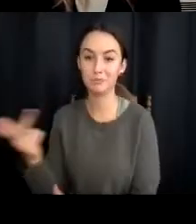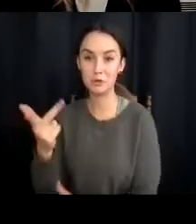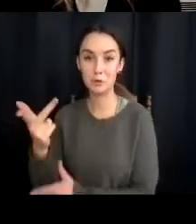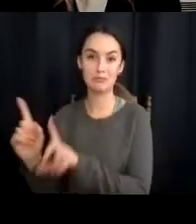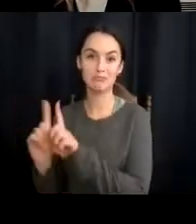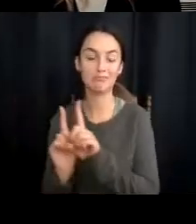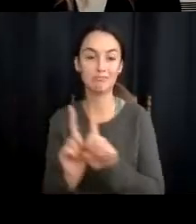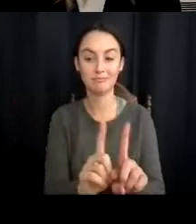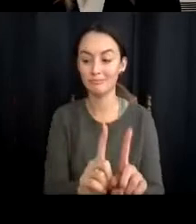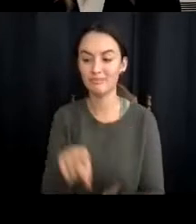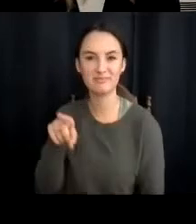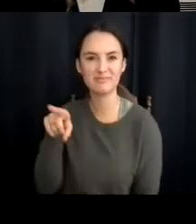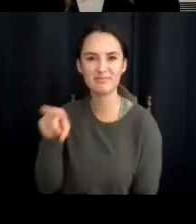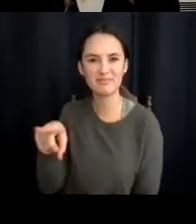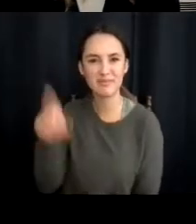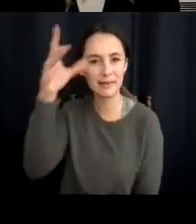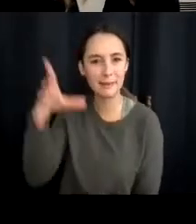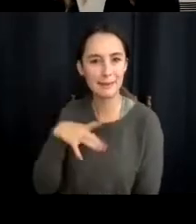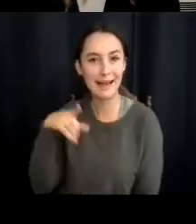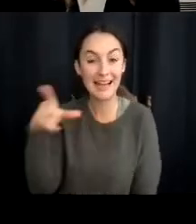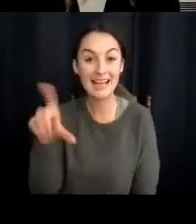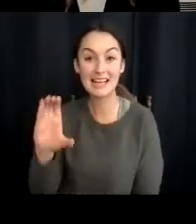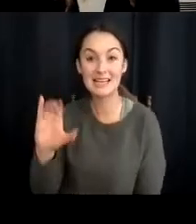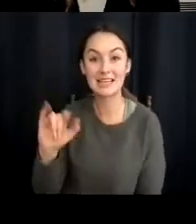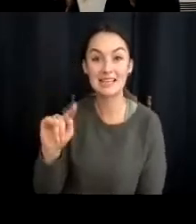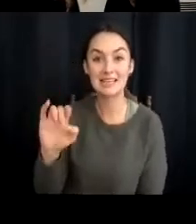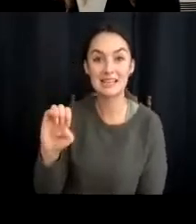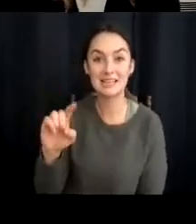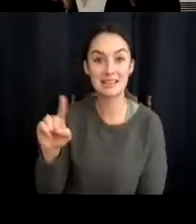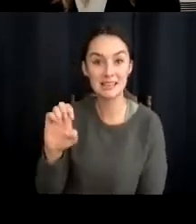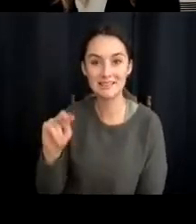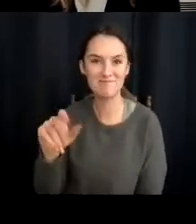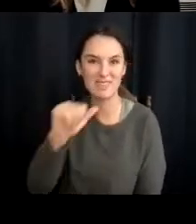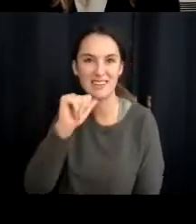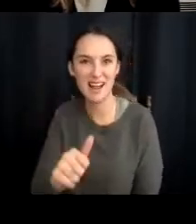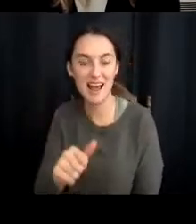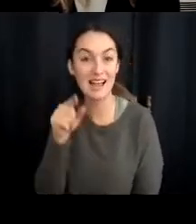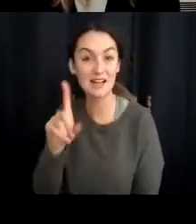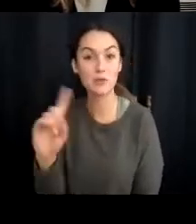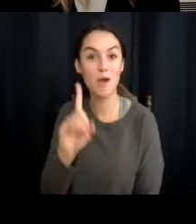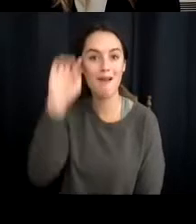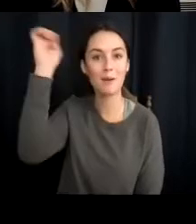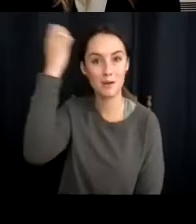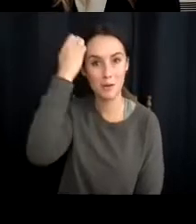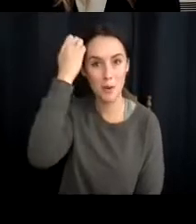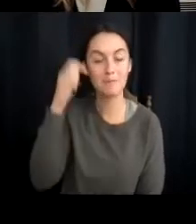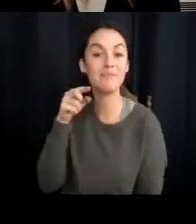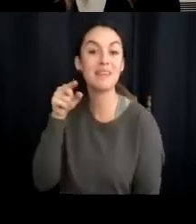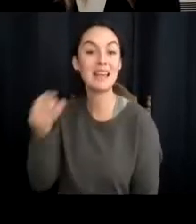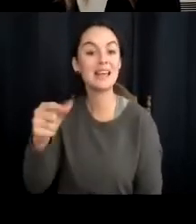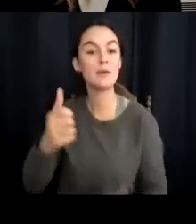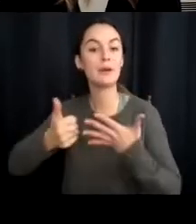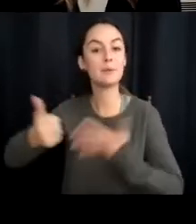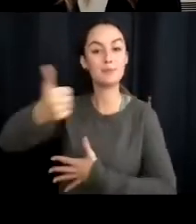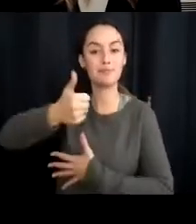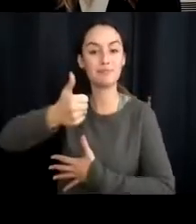an Oregon citizen or a US citizen at the time. He was a British citizen. And he was the head, or